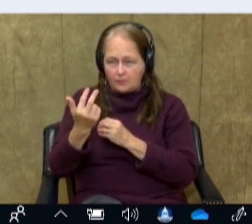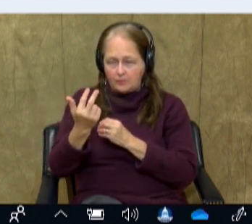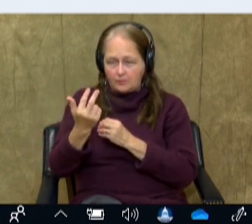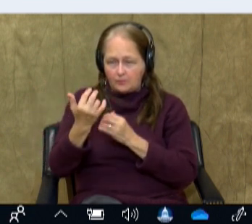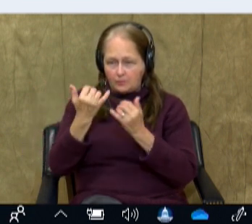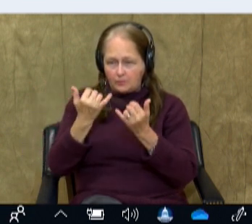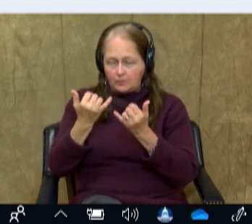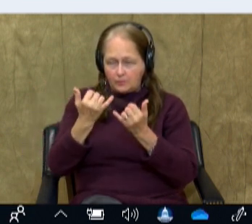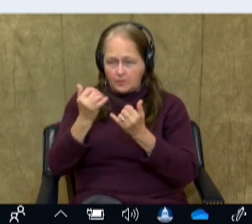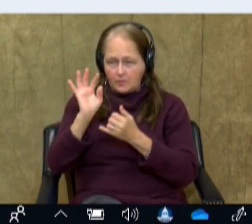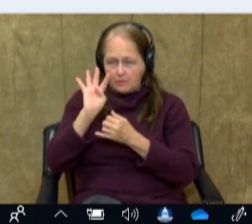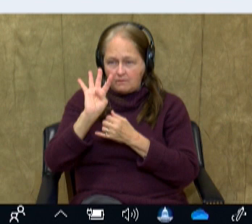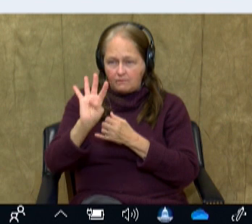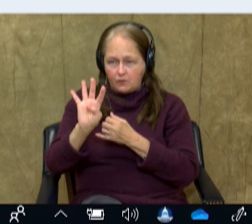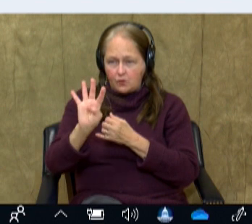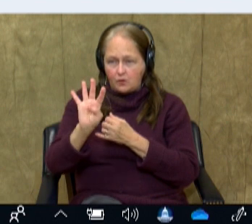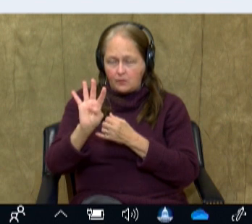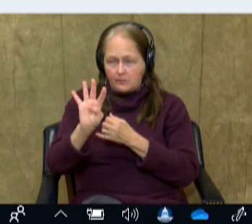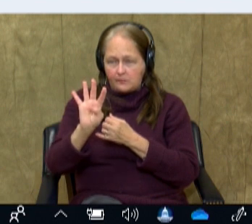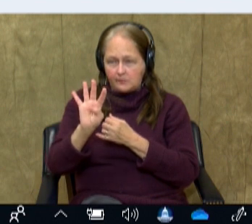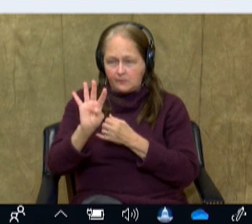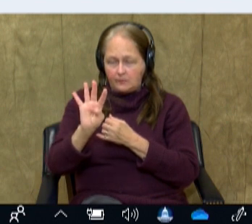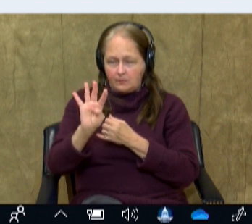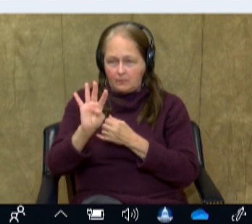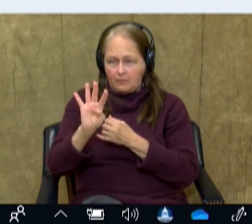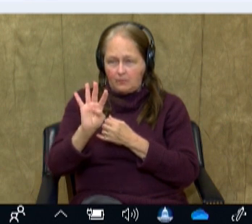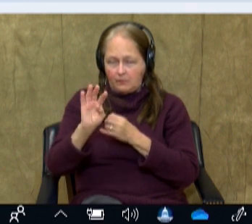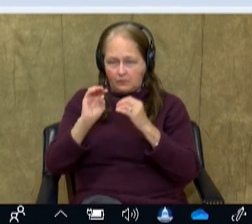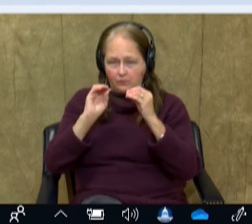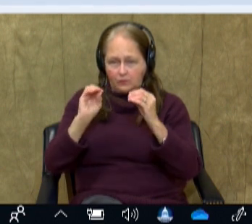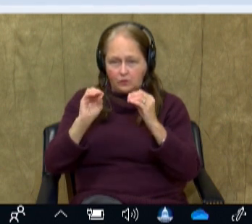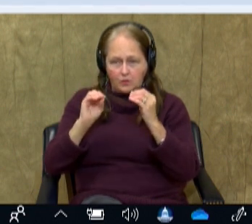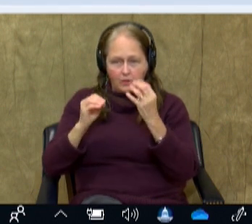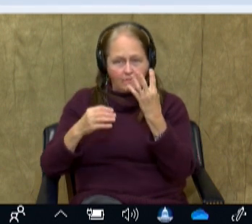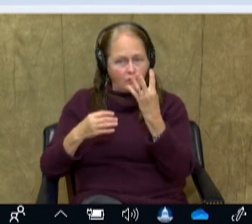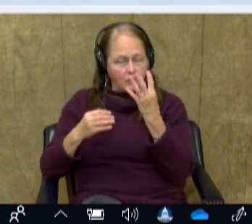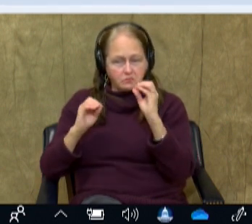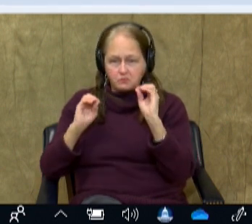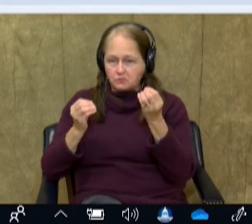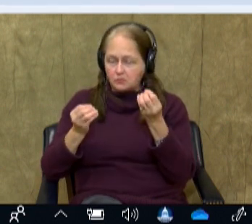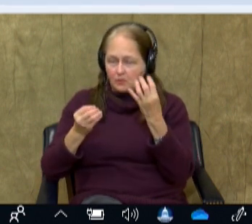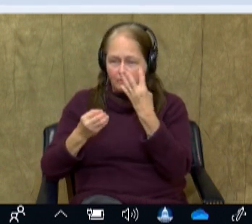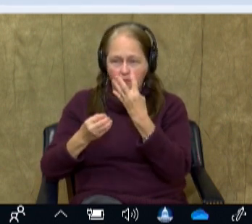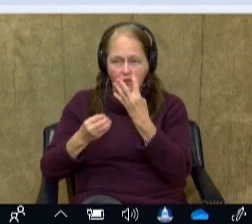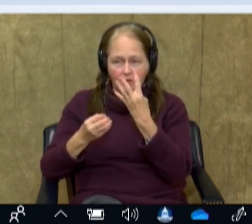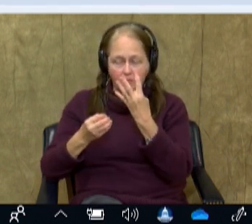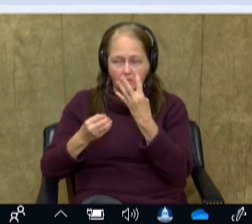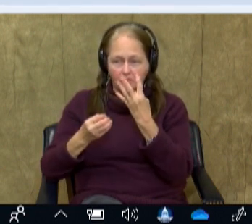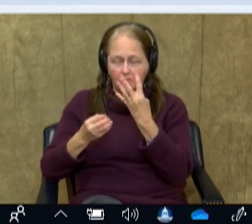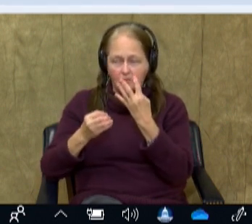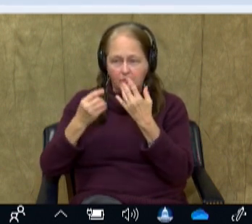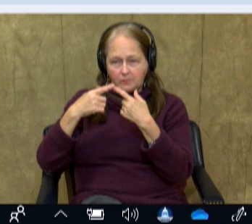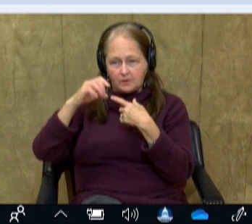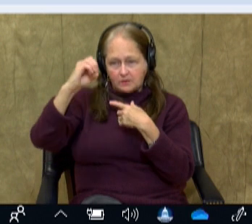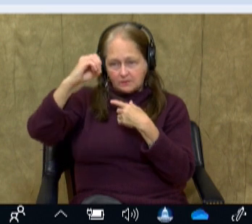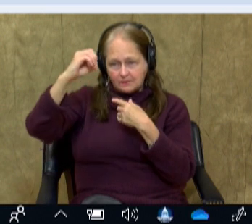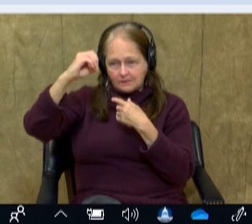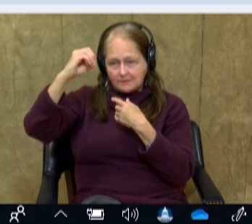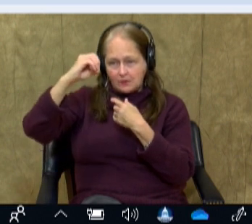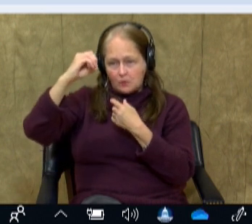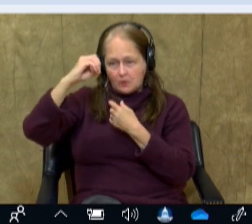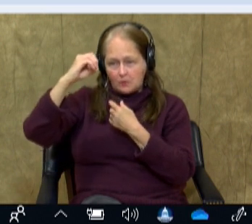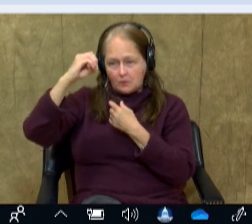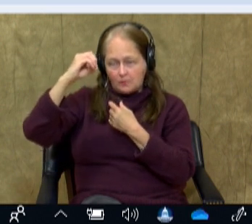And now we're at 4. And look, there's no 4s. So you do still need to put a 0 in